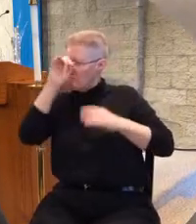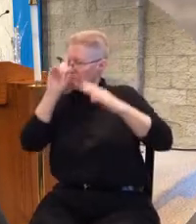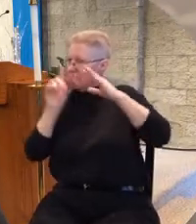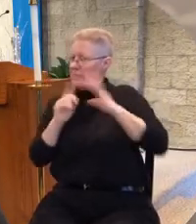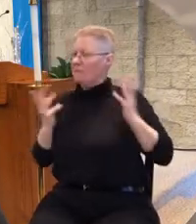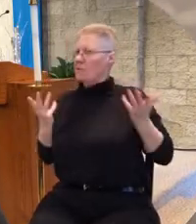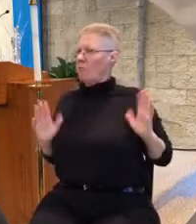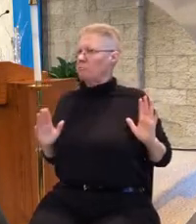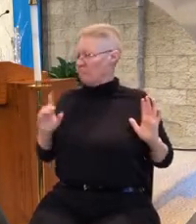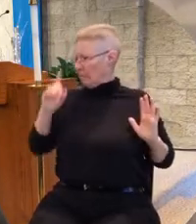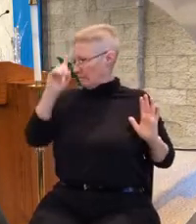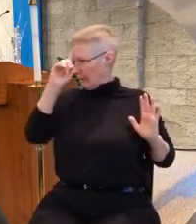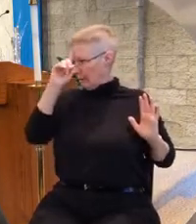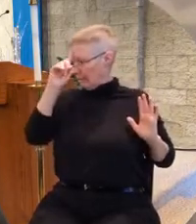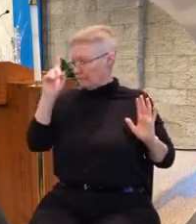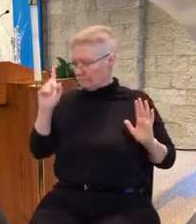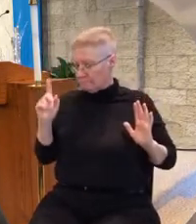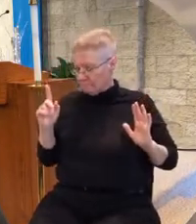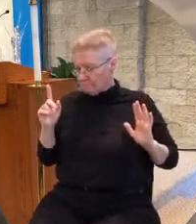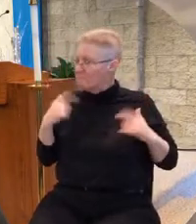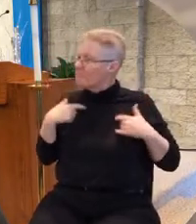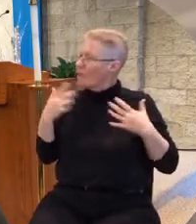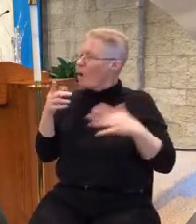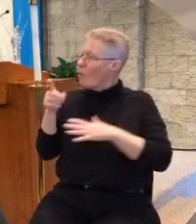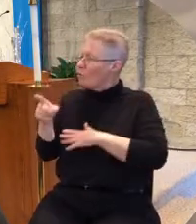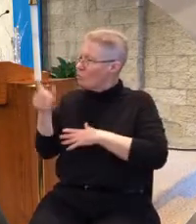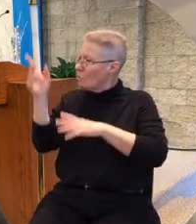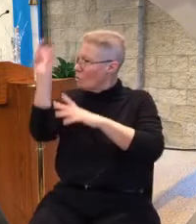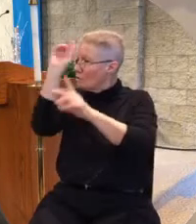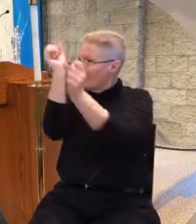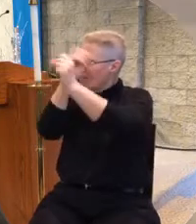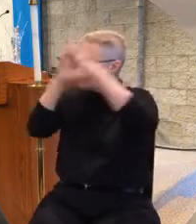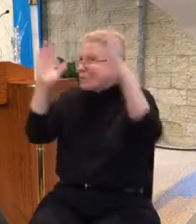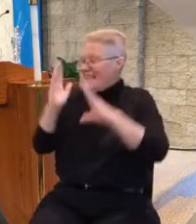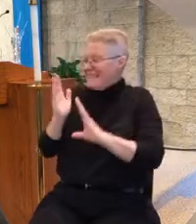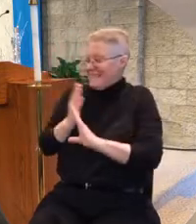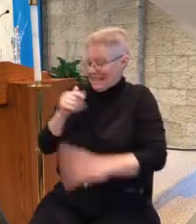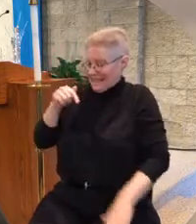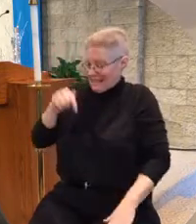And I want you to visualize you singing this song to them. Yes?